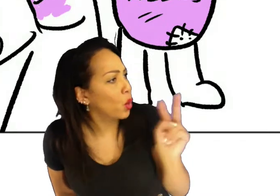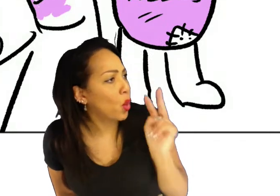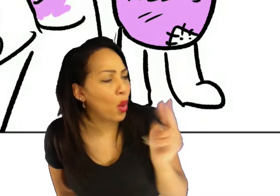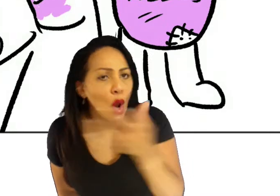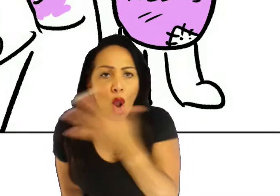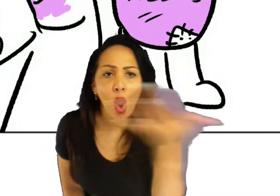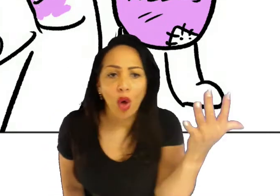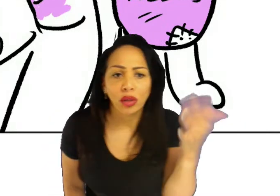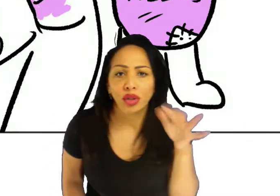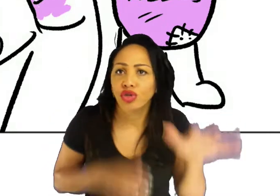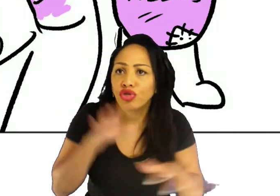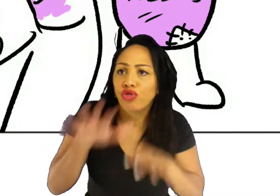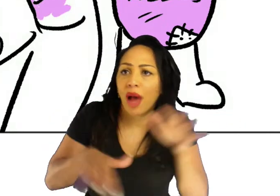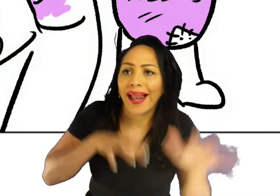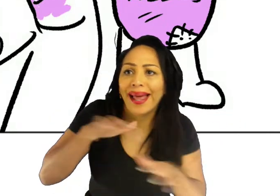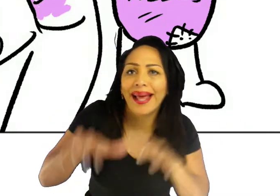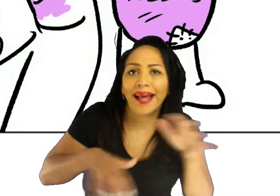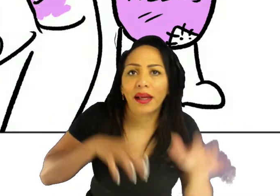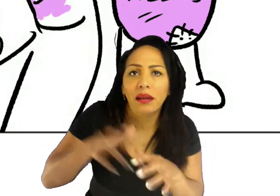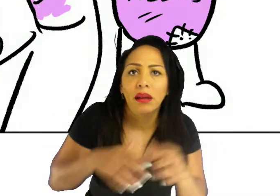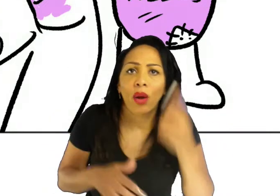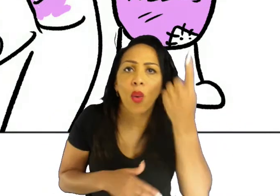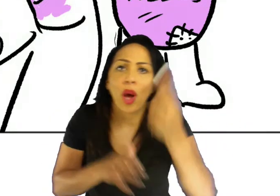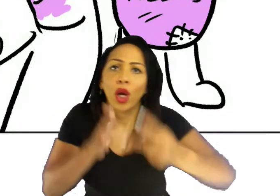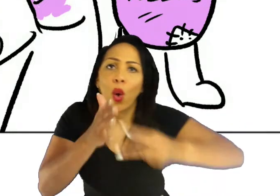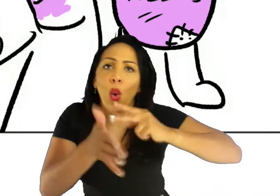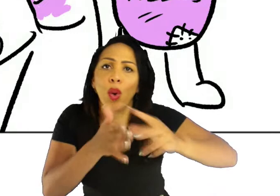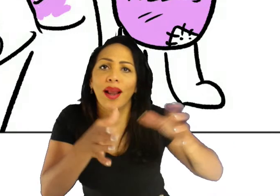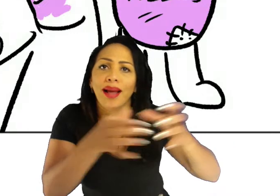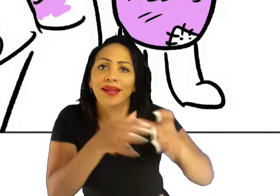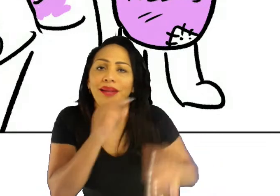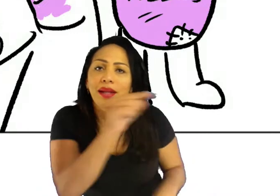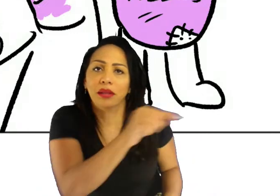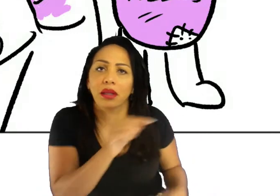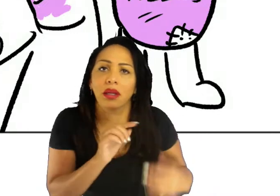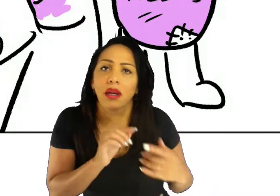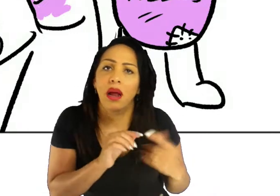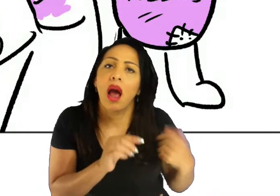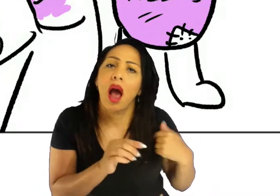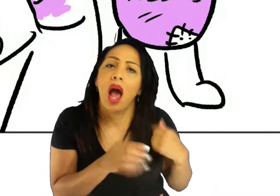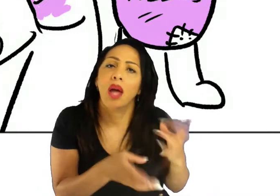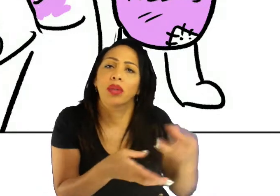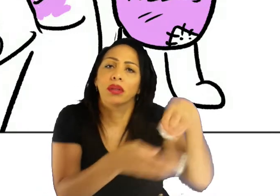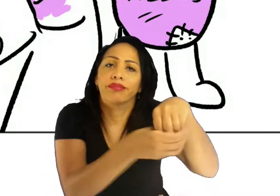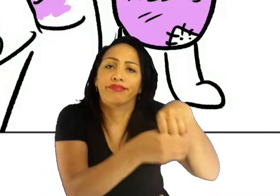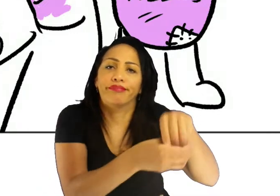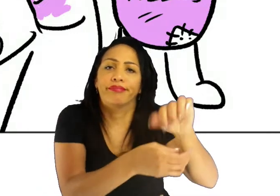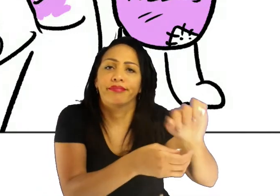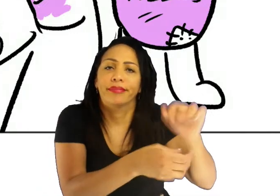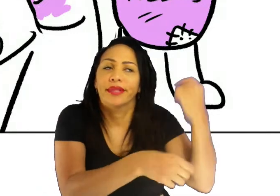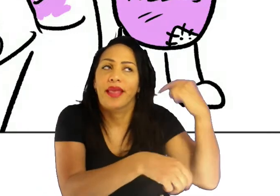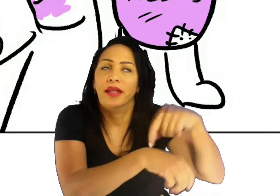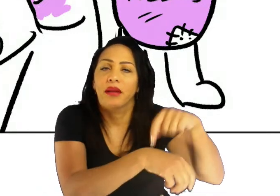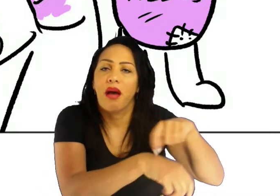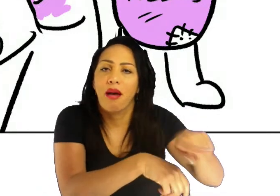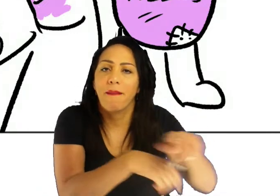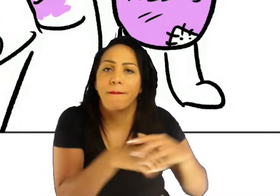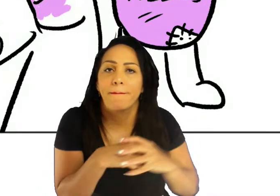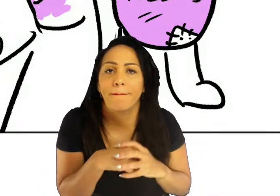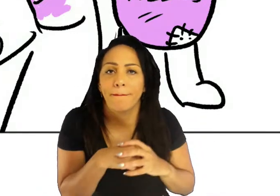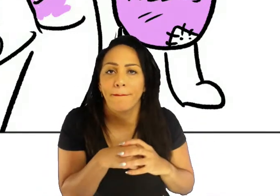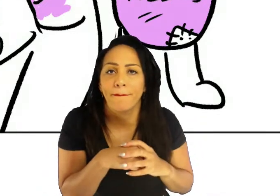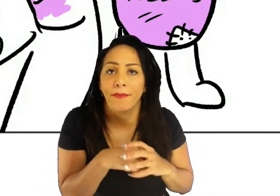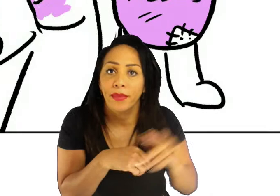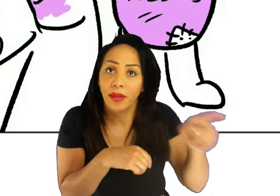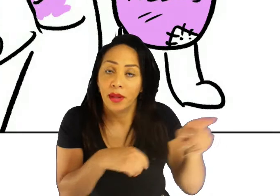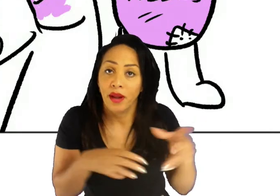One organization I worked at the time took my request for flexible working